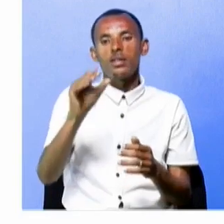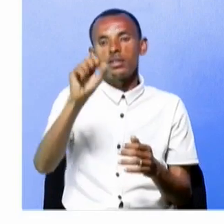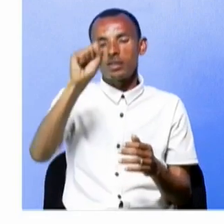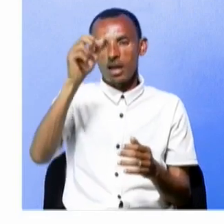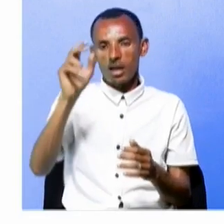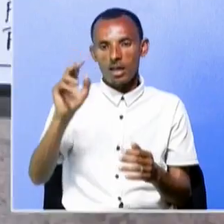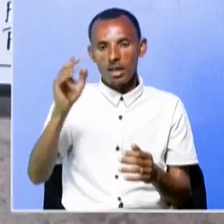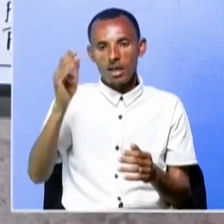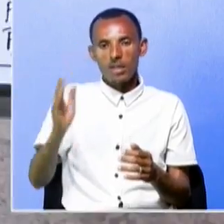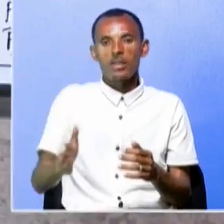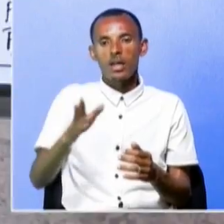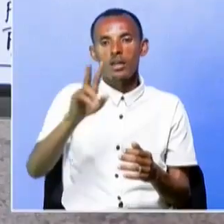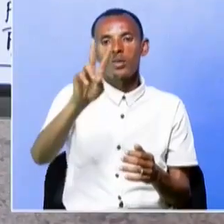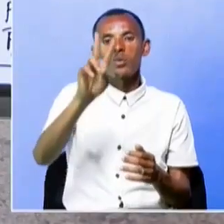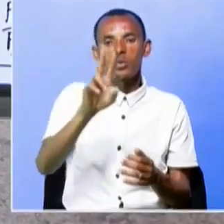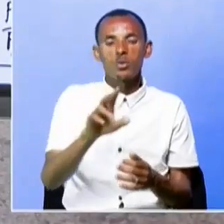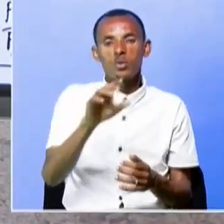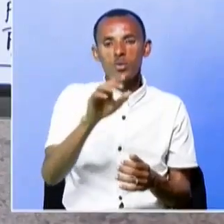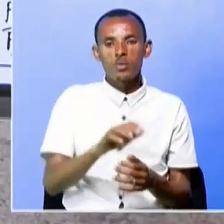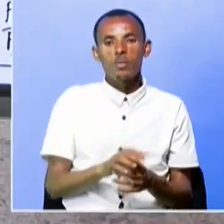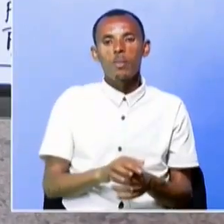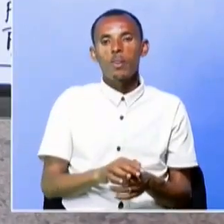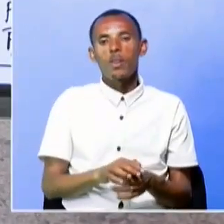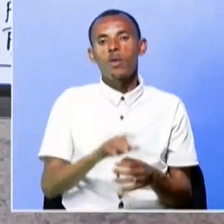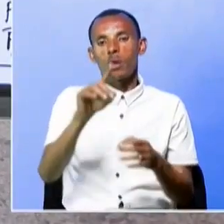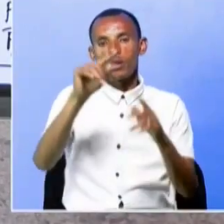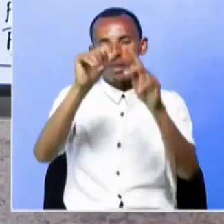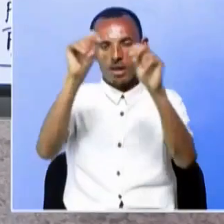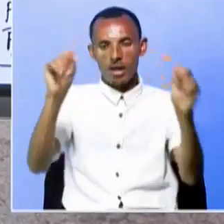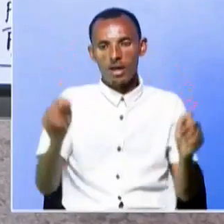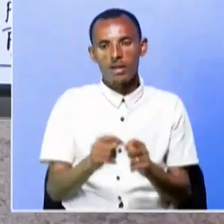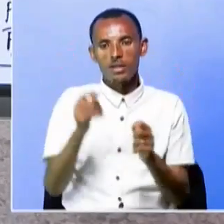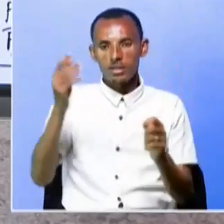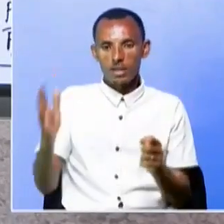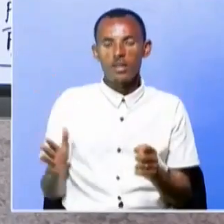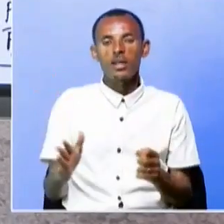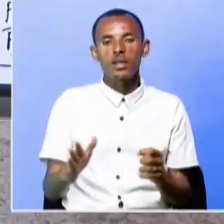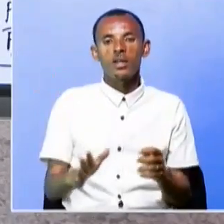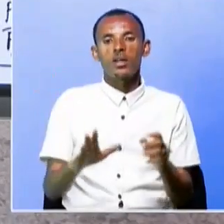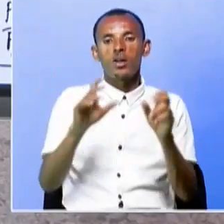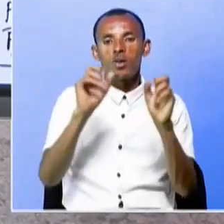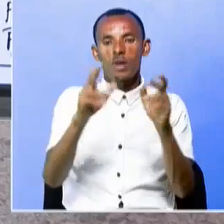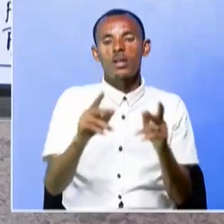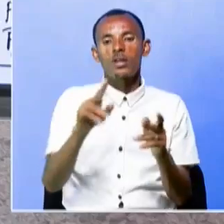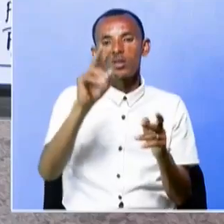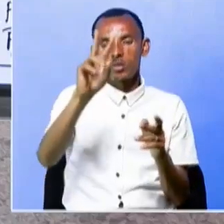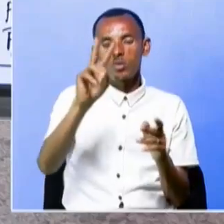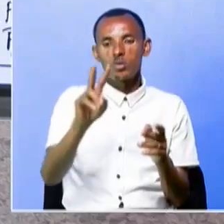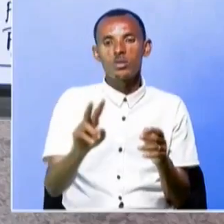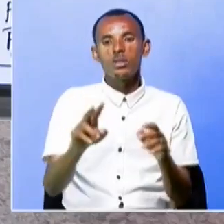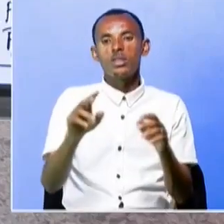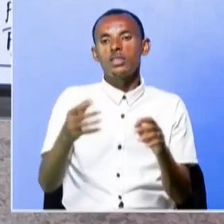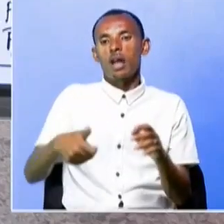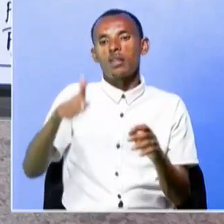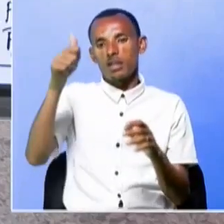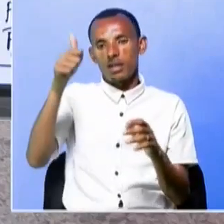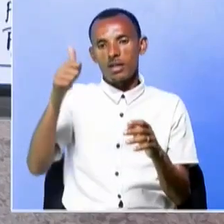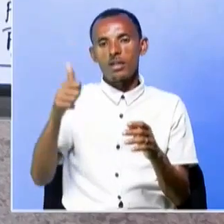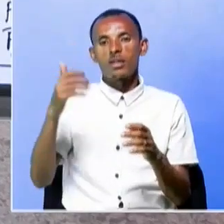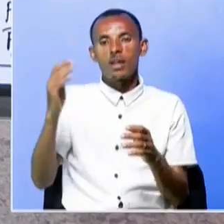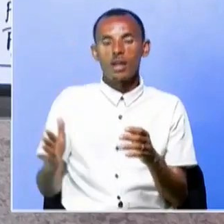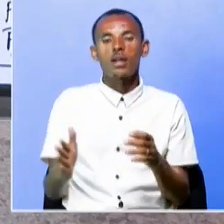the sides of one triangle, okay, and S2 is the side of the other triangle,